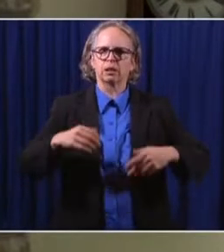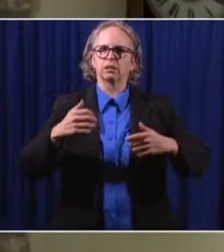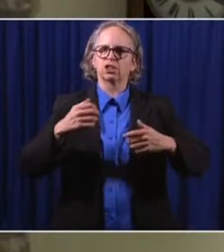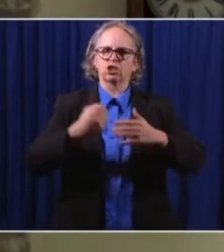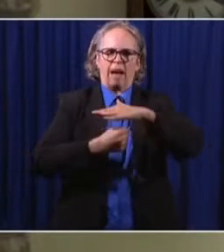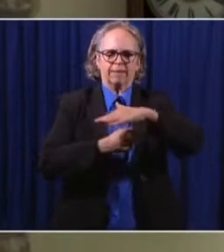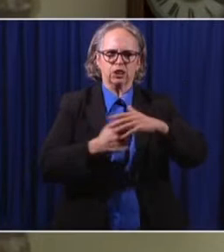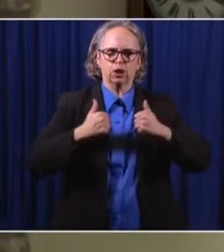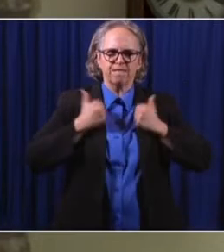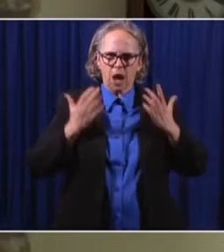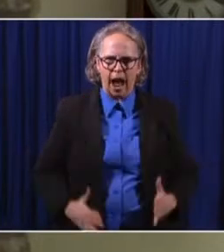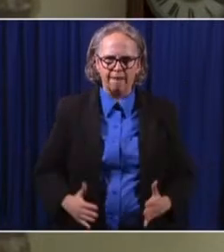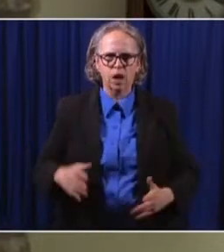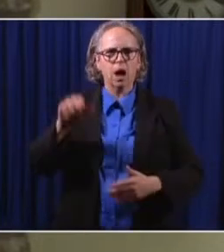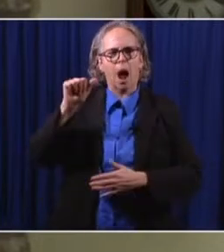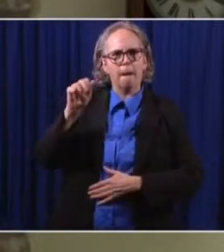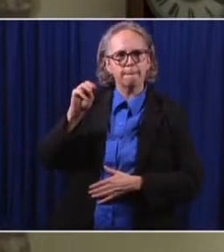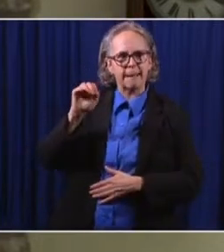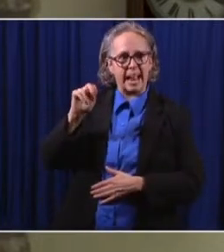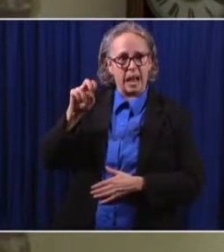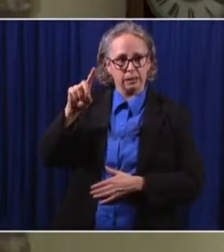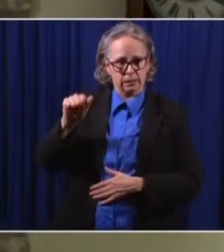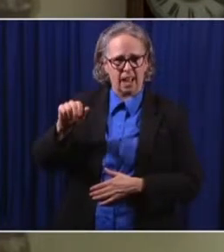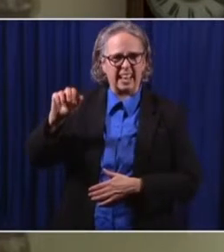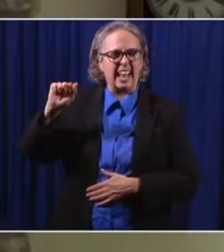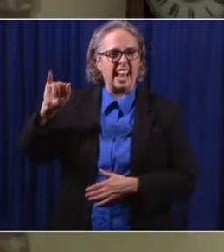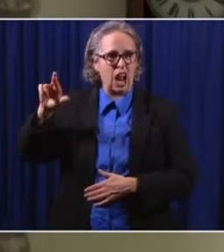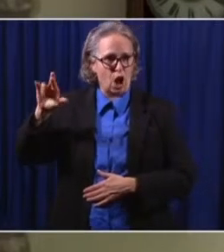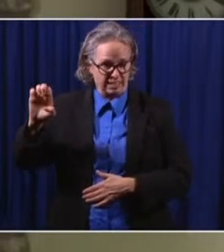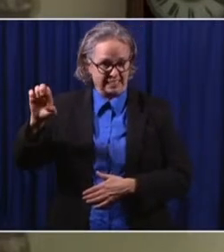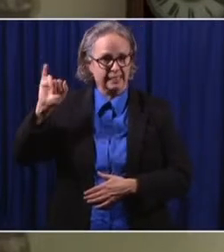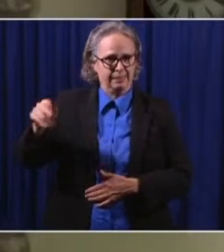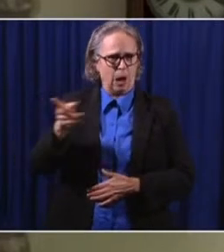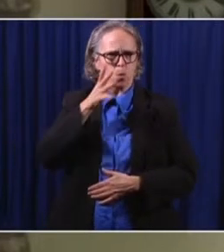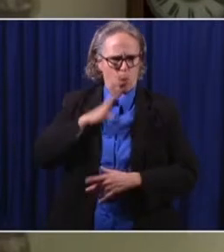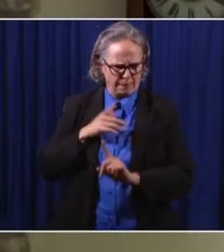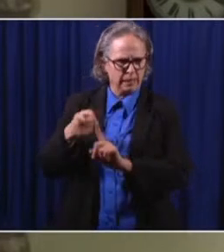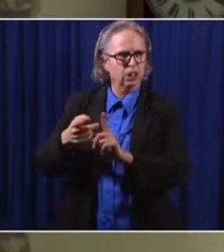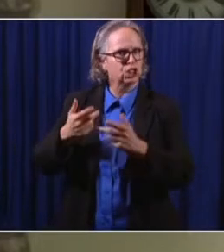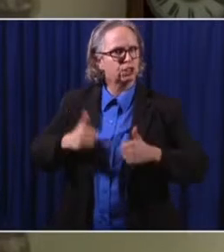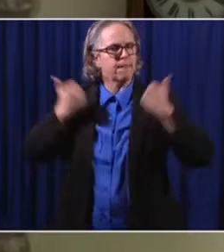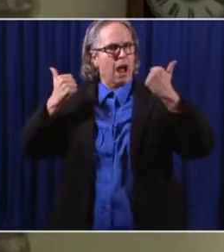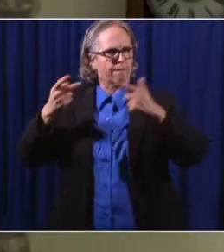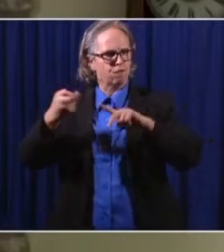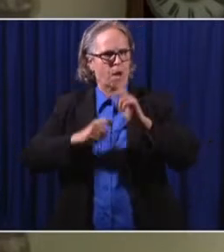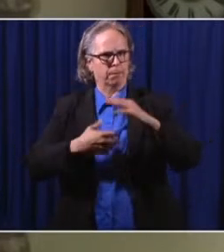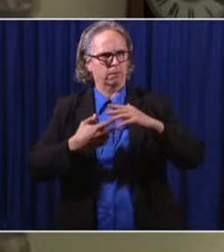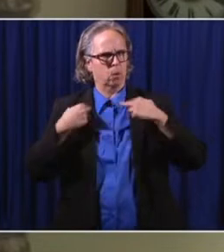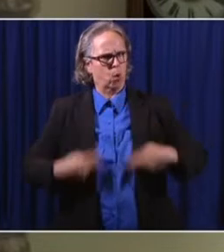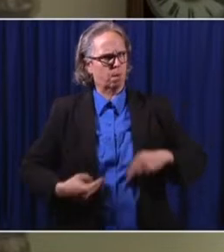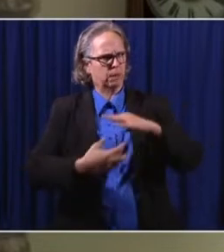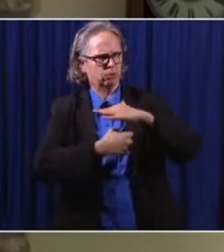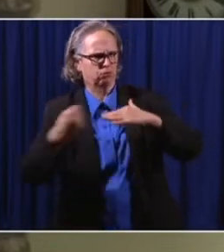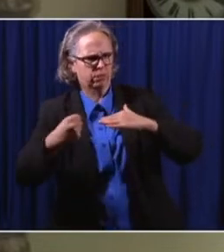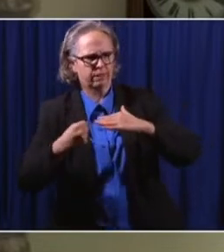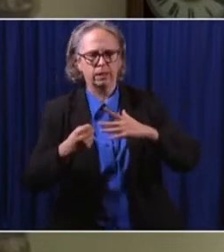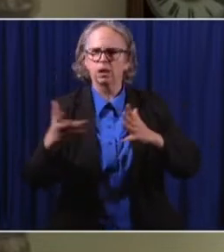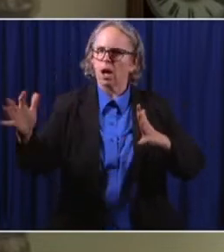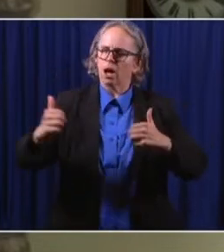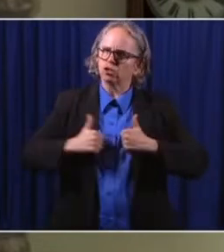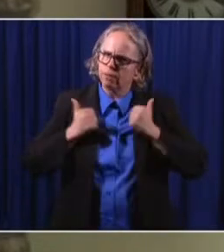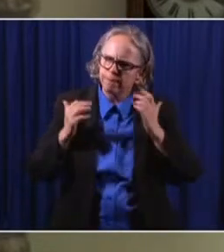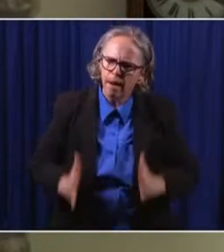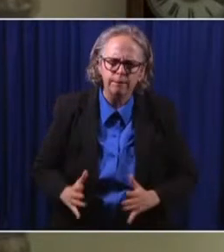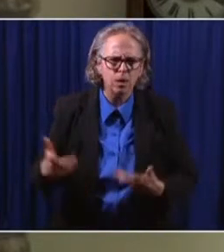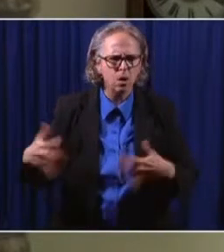and also help from former Browns quarterback Bernie Kosar. A great effort. As Attorney General,